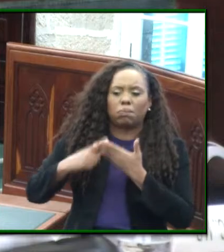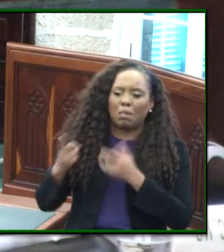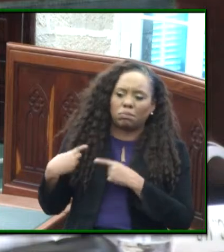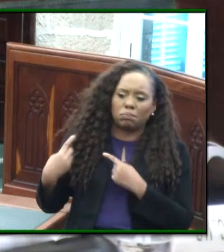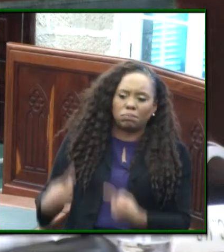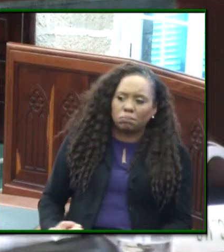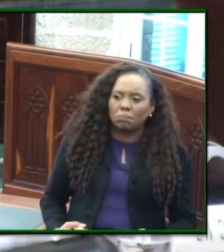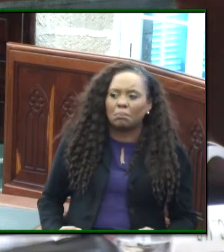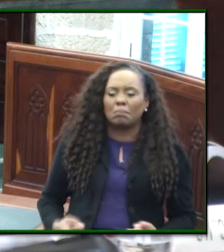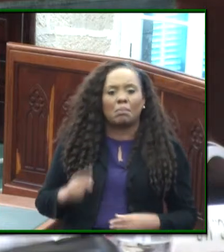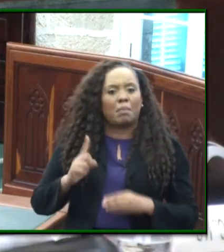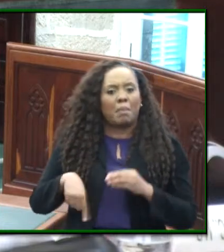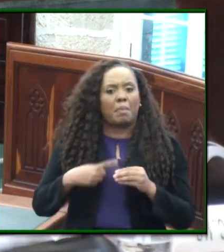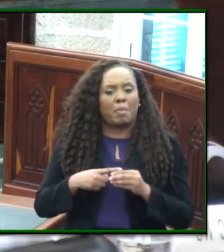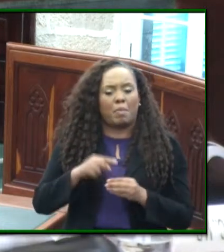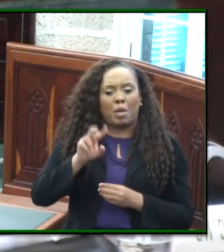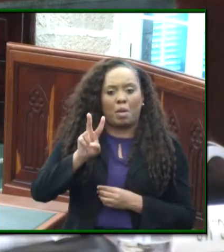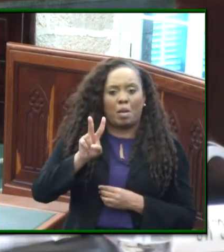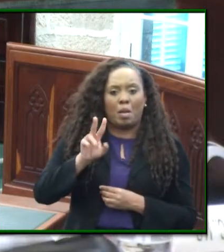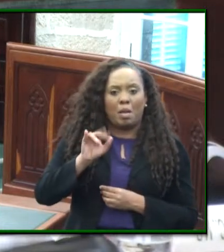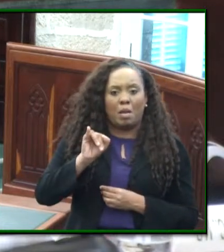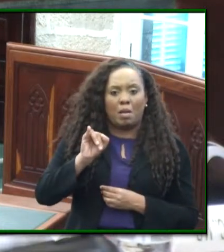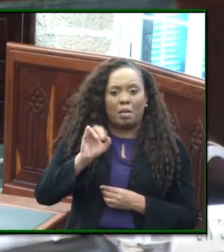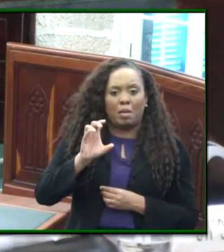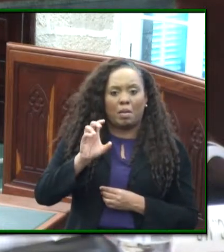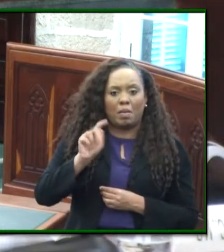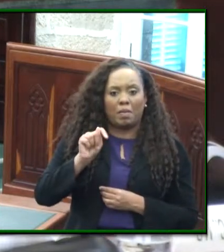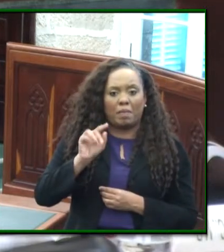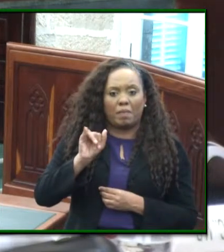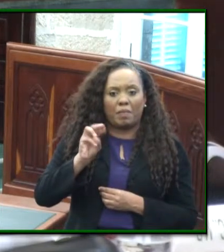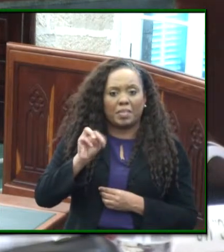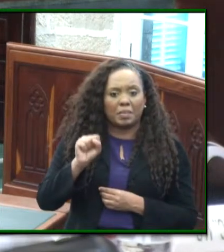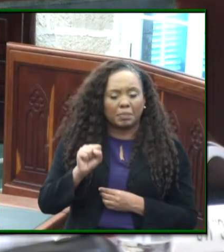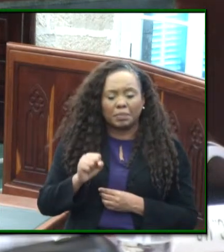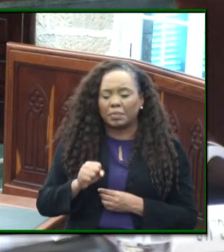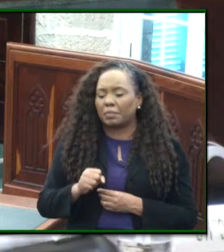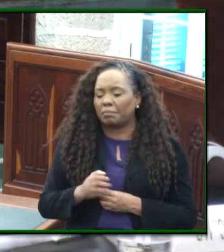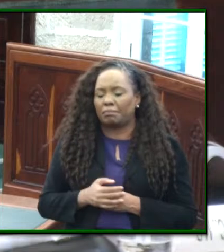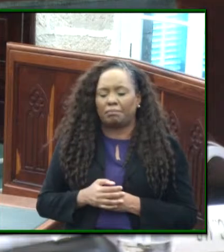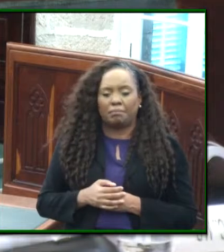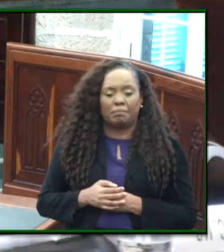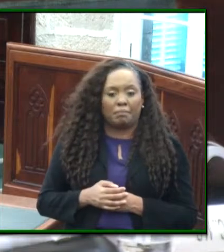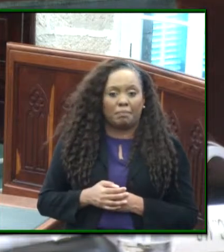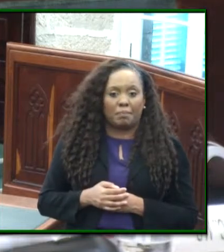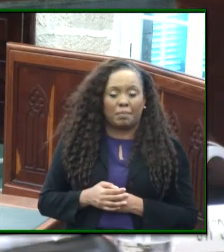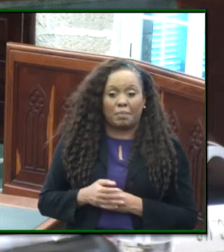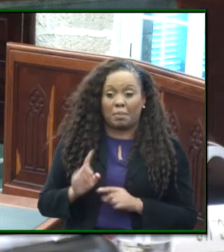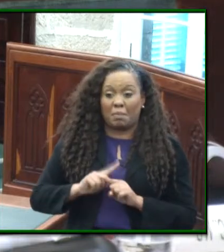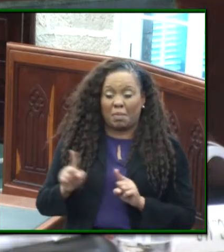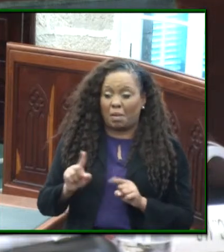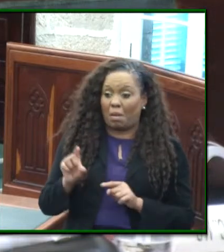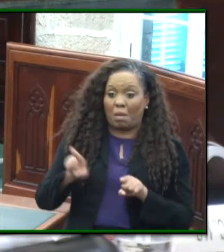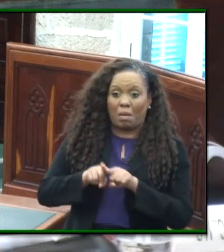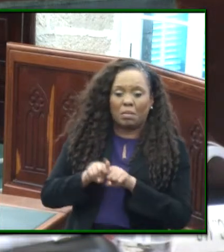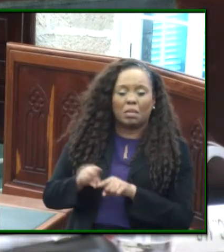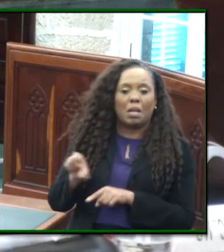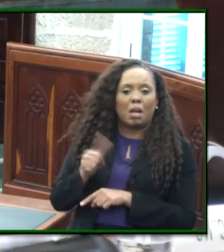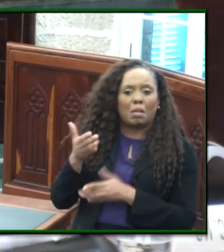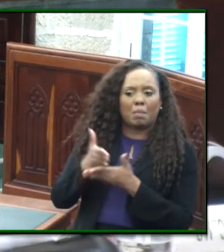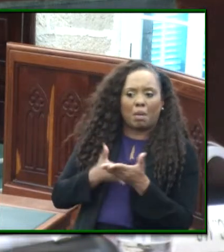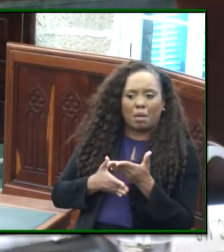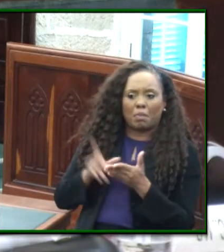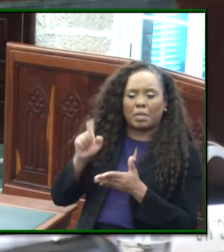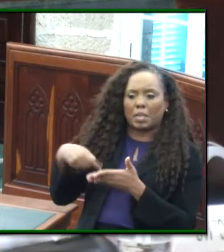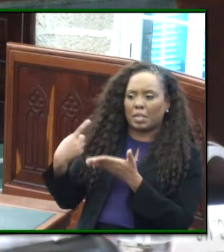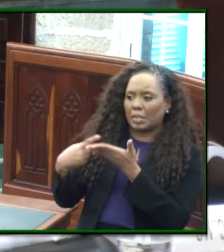the victims of crime, also the families that are impacted by crime as well. But there's another layer, I think, that we need to